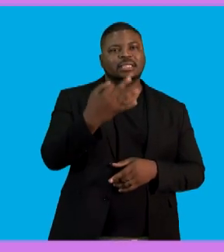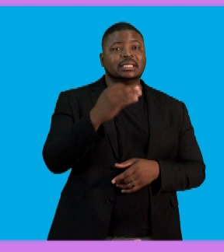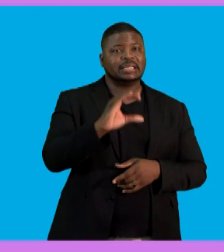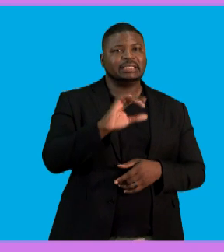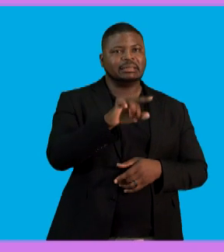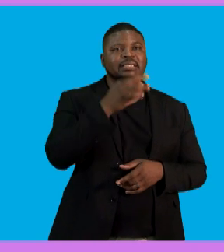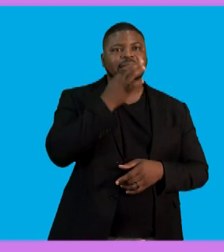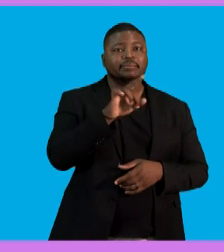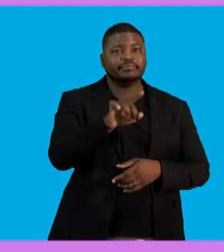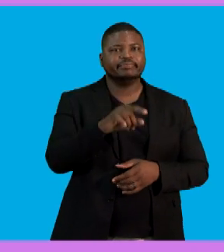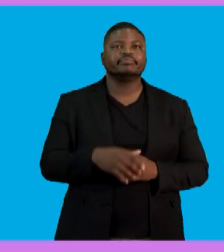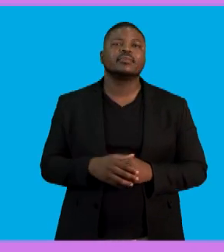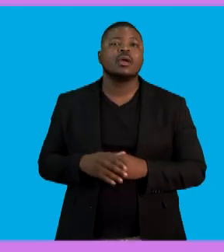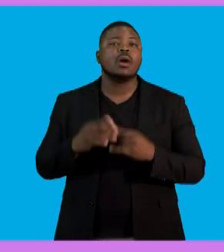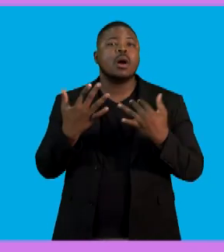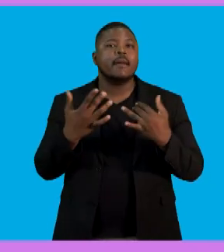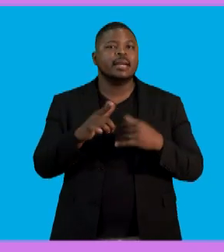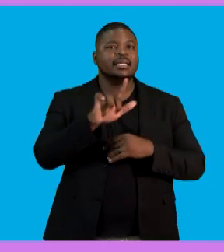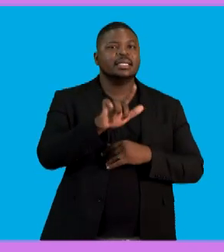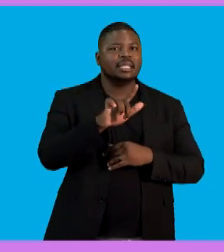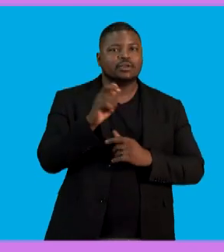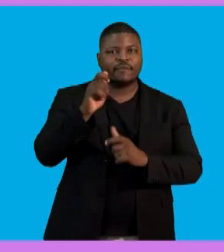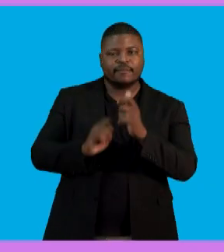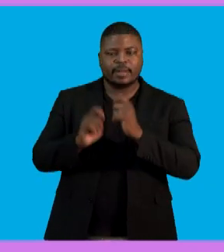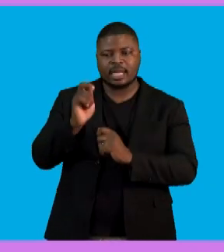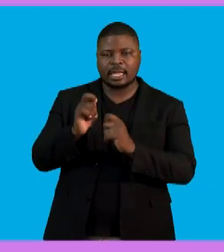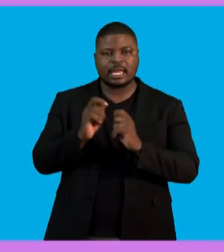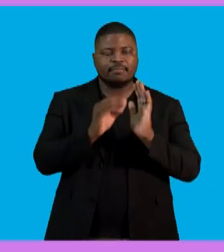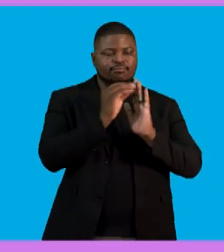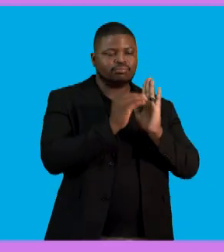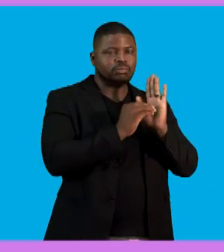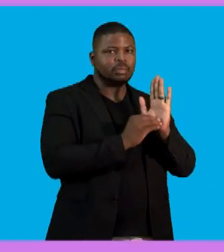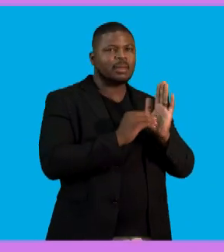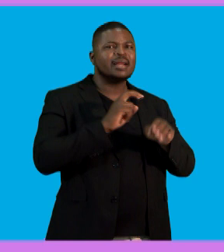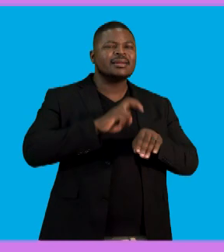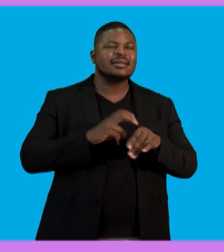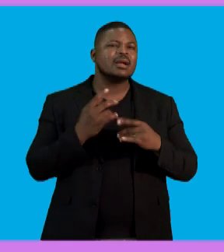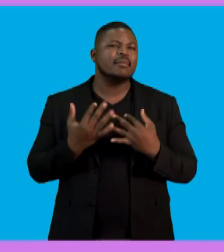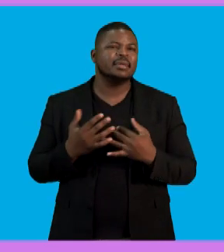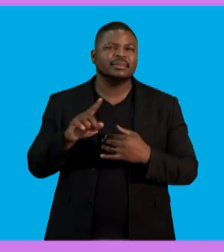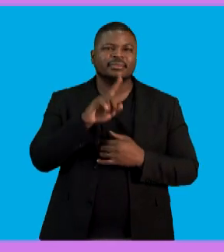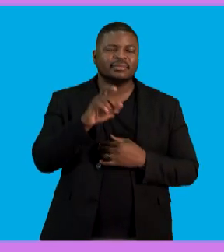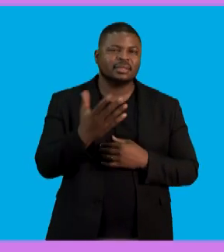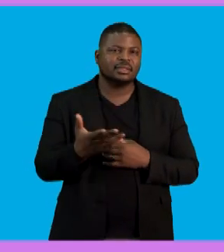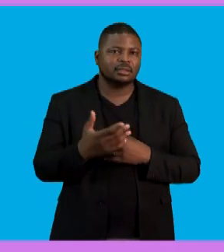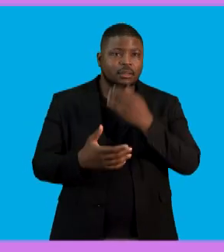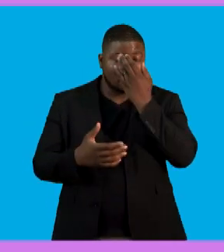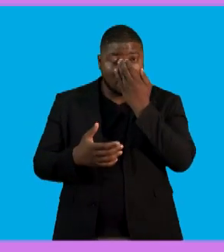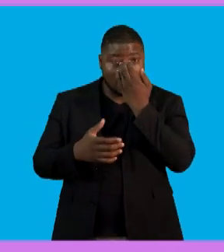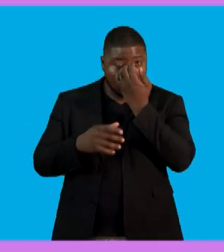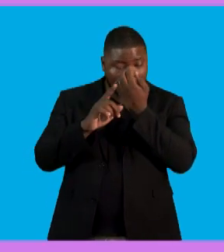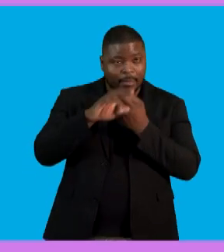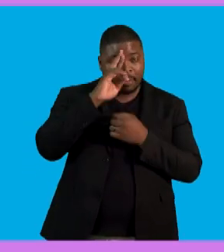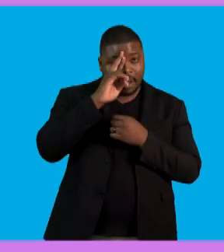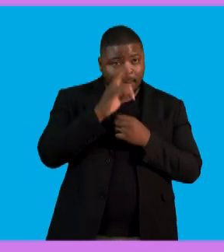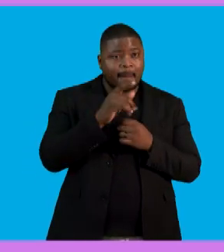Question 3 says, C says, how many liters of milk will be required in this recipe? Milliliters of milk. Milk,